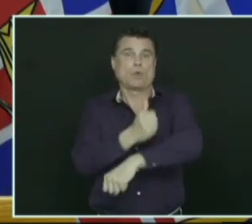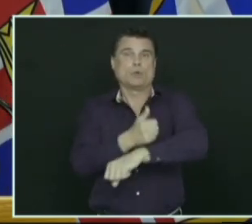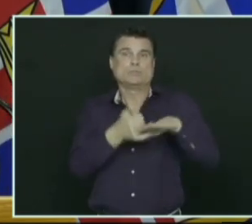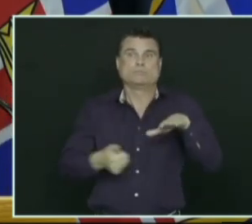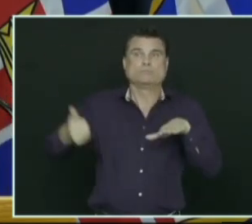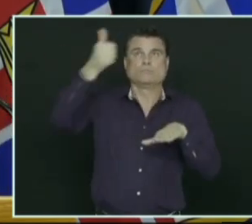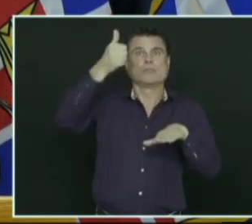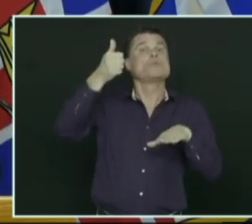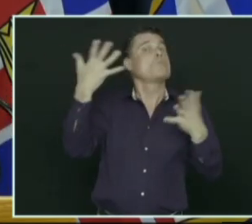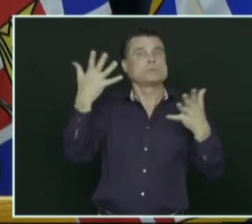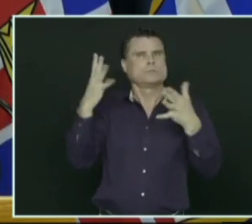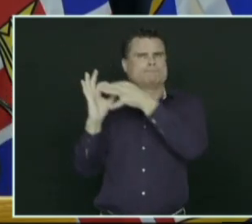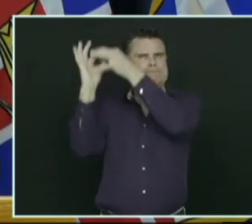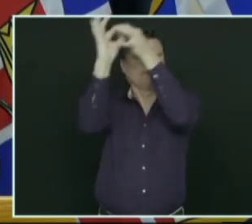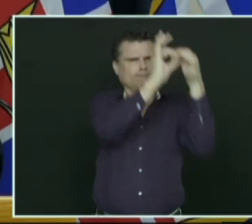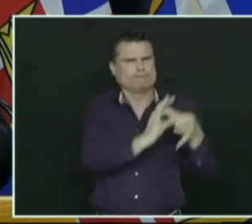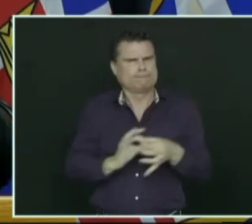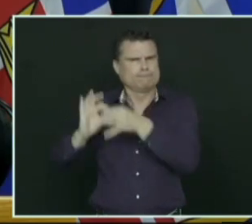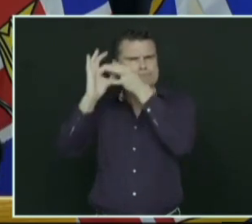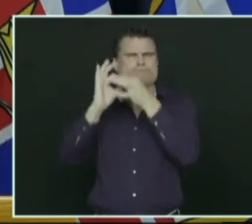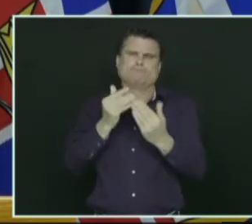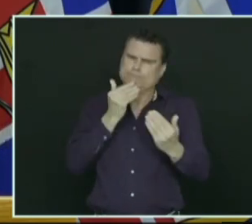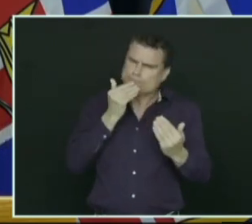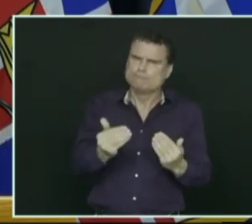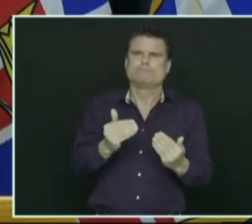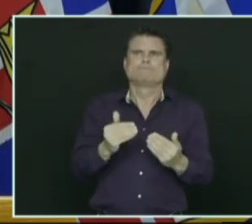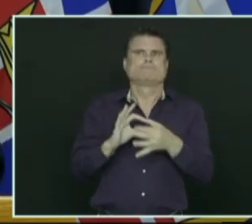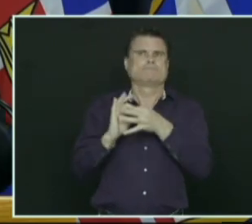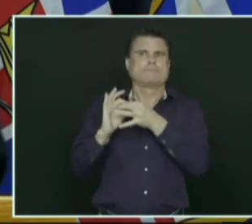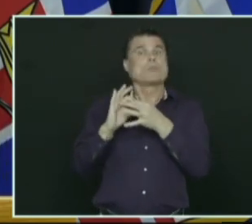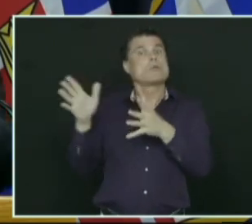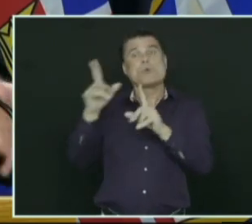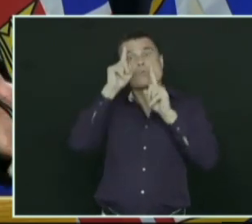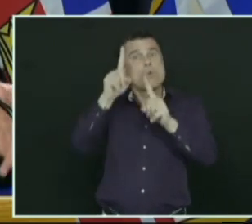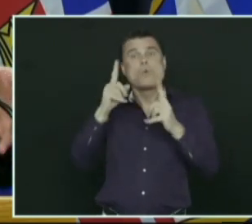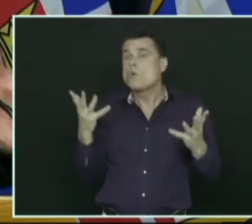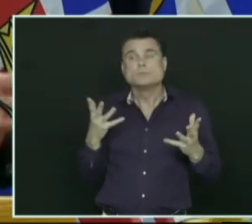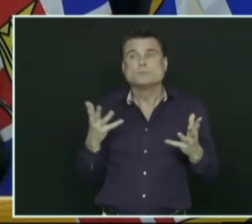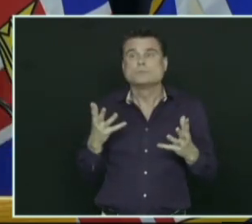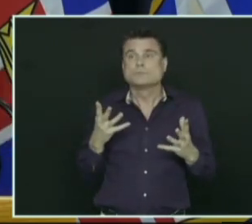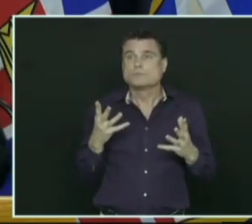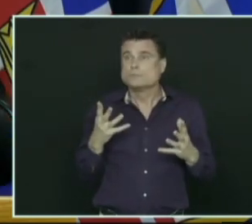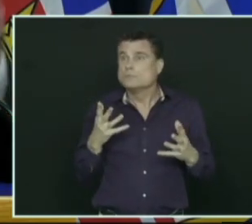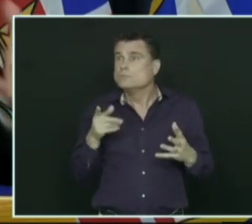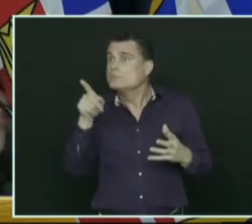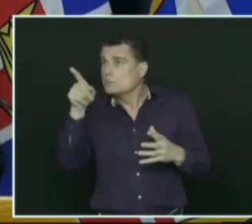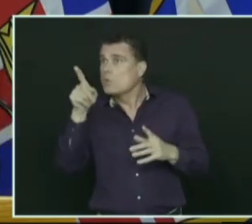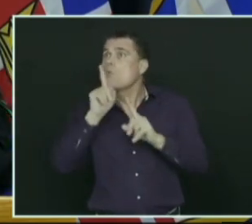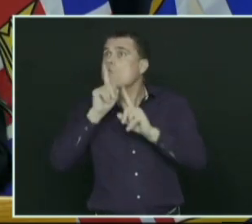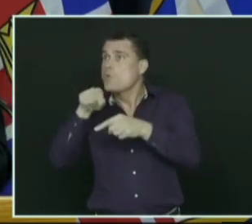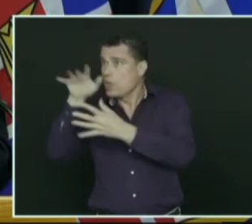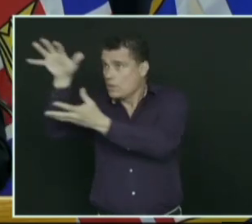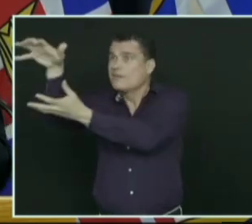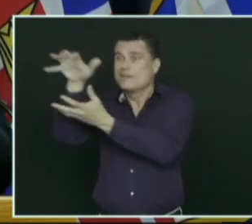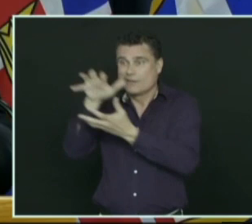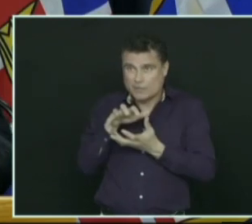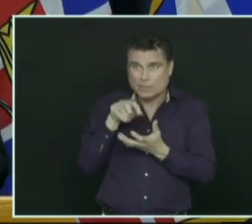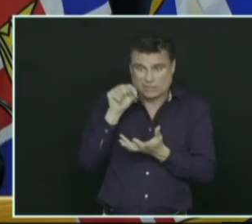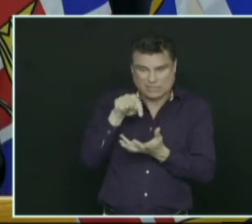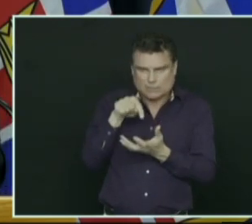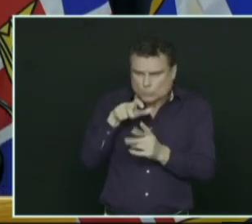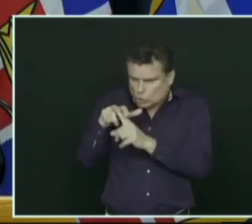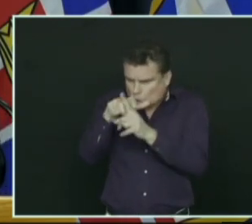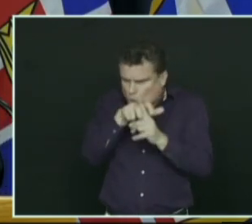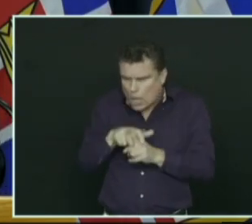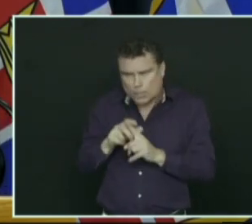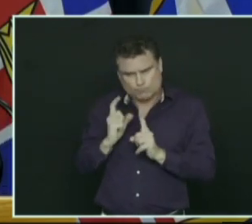Vancouver Coastal Health and Fraser Health in establishing new acute care surge capacity, both at the Vancouver Trade and Convention Centre,